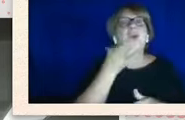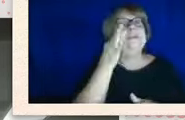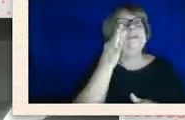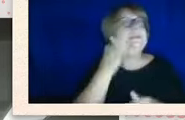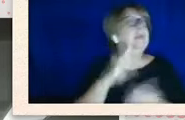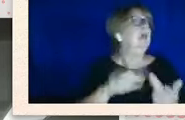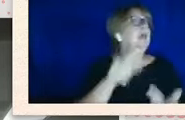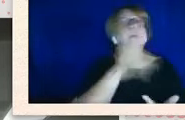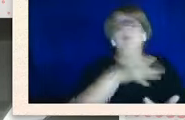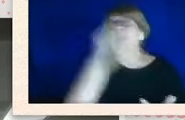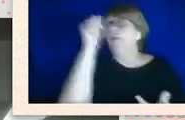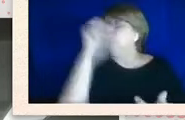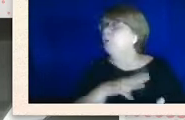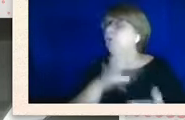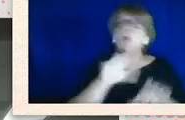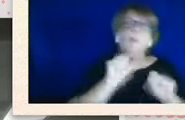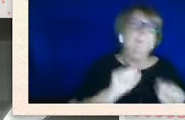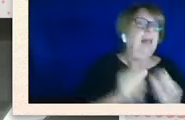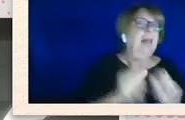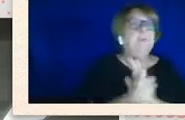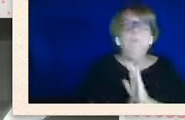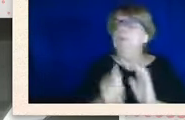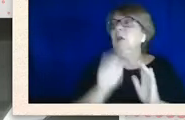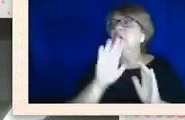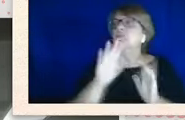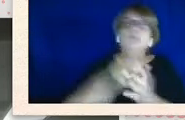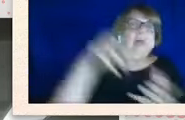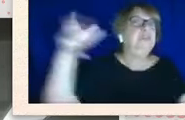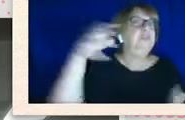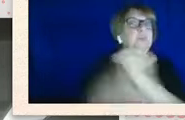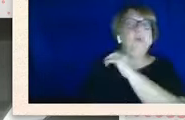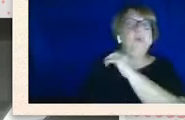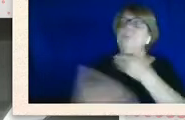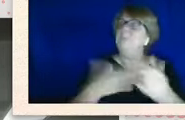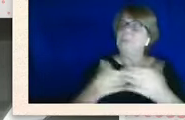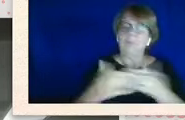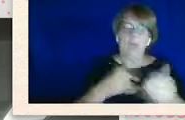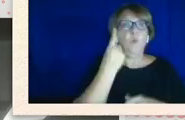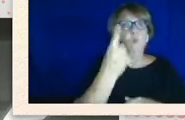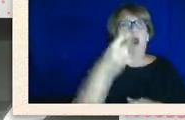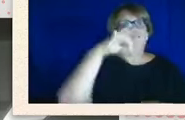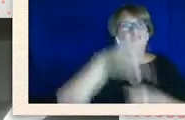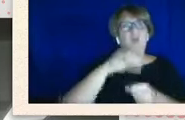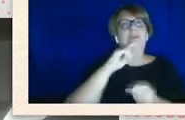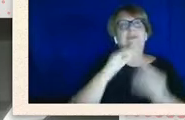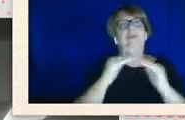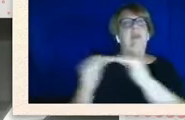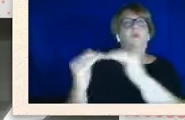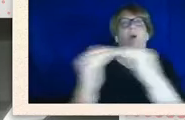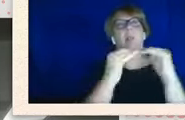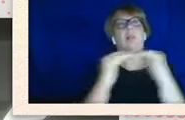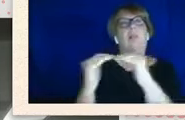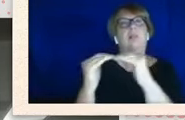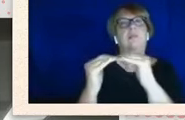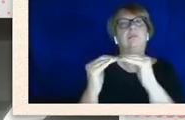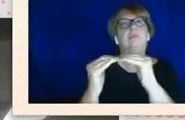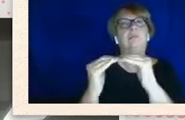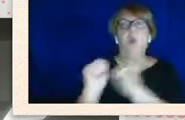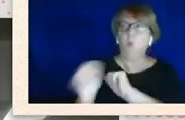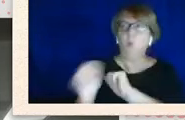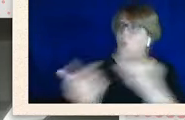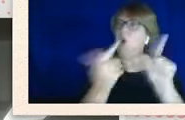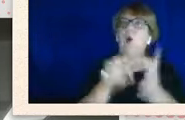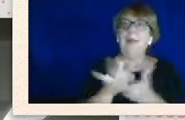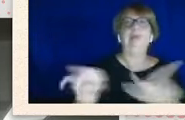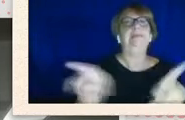abilities. If you're rich or if you're poor, your one vote is equal to everybody else's. And they all count the same. So